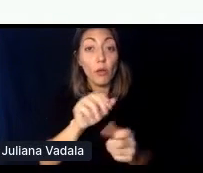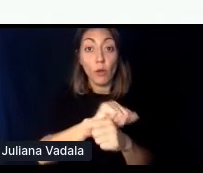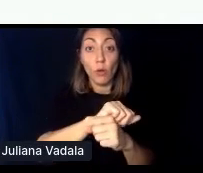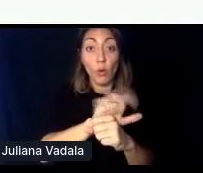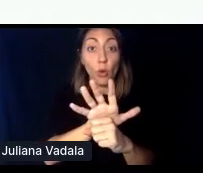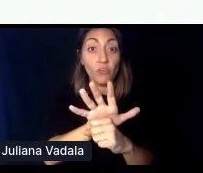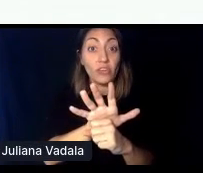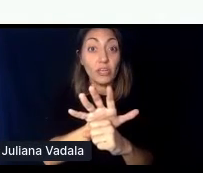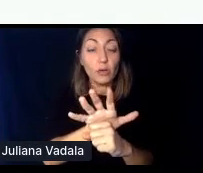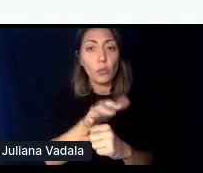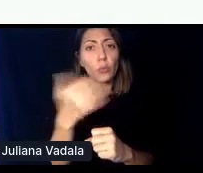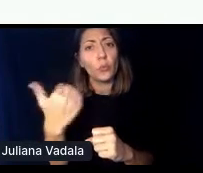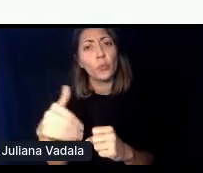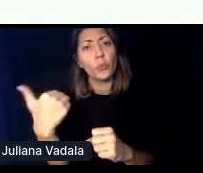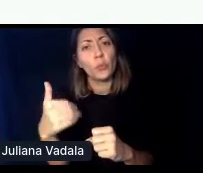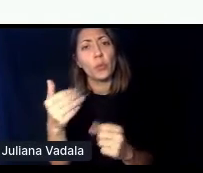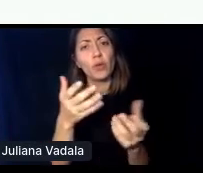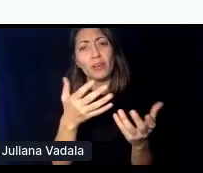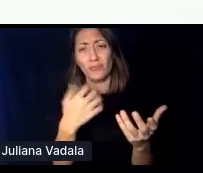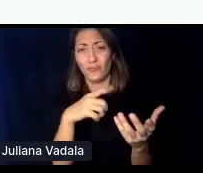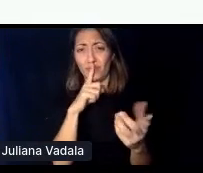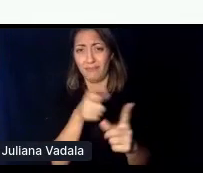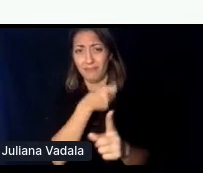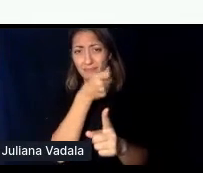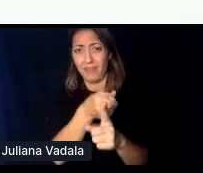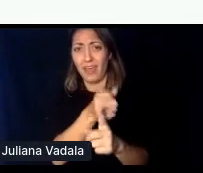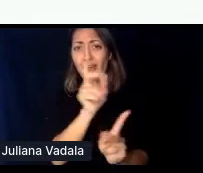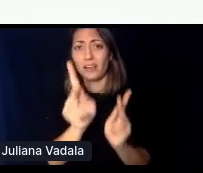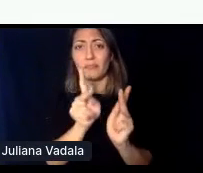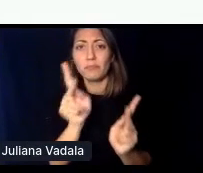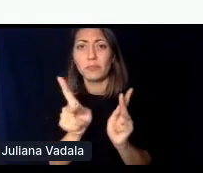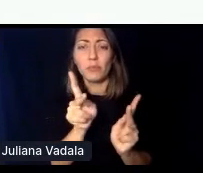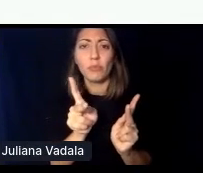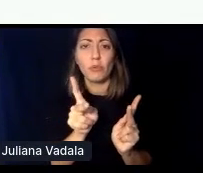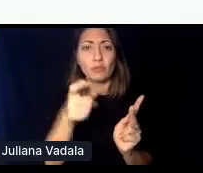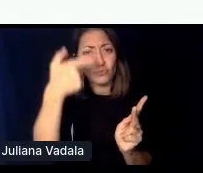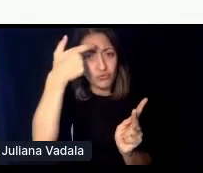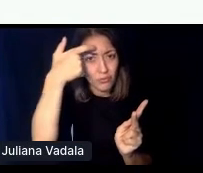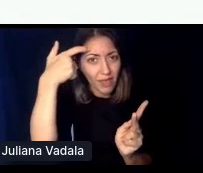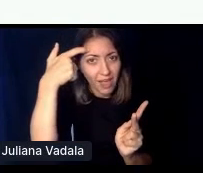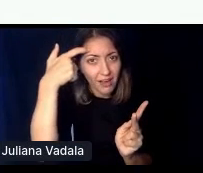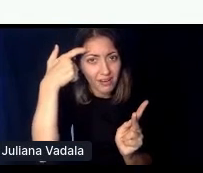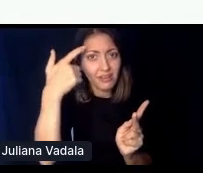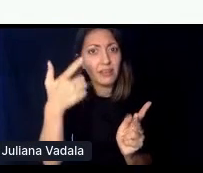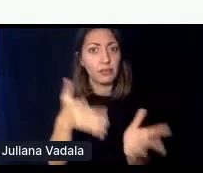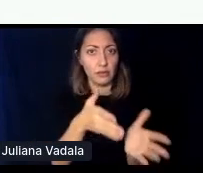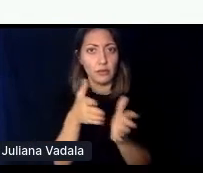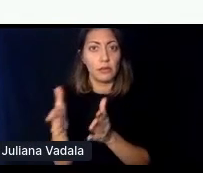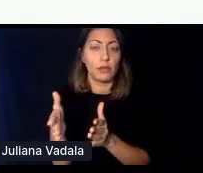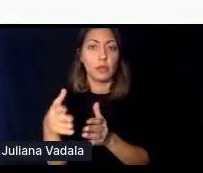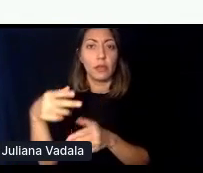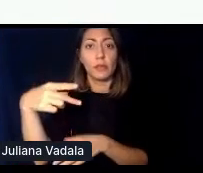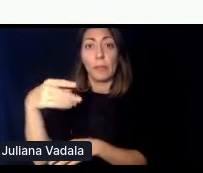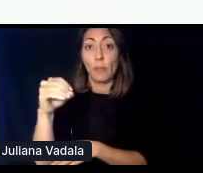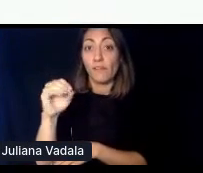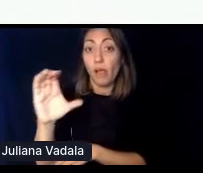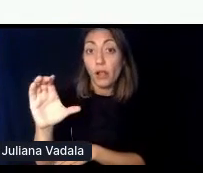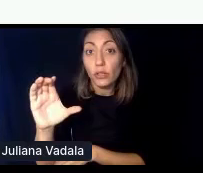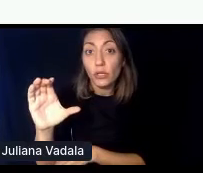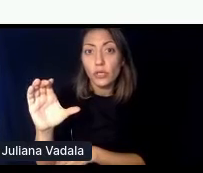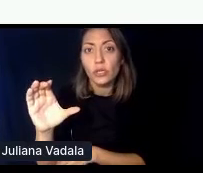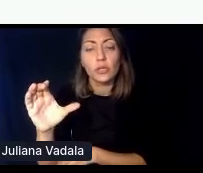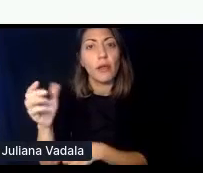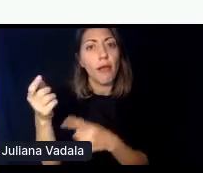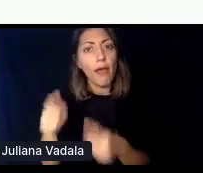the atrocities experienced by people of color. The losses that we've experienced have us in a continual cycle of